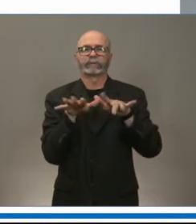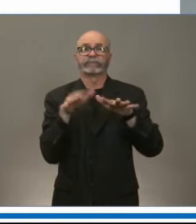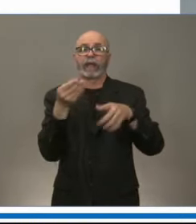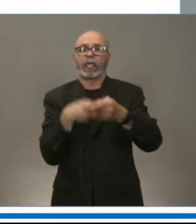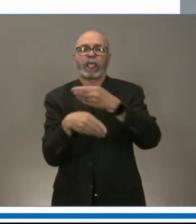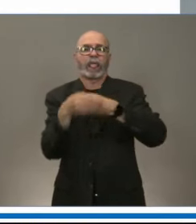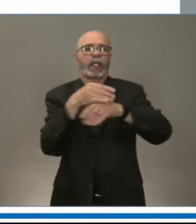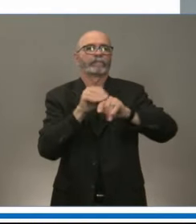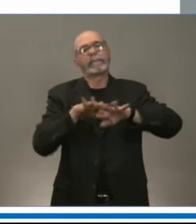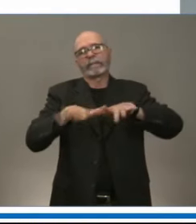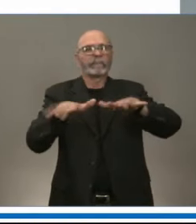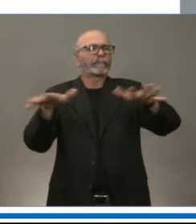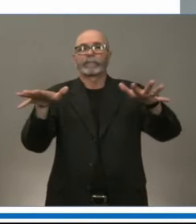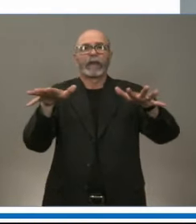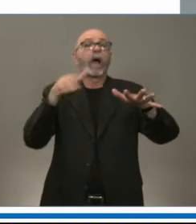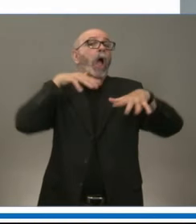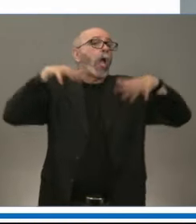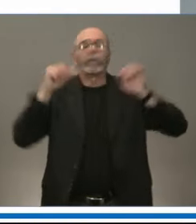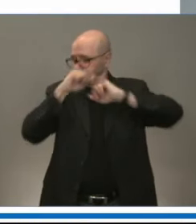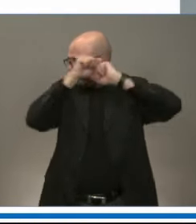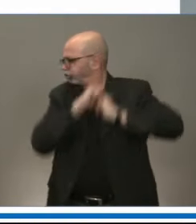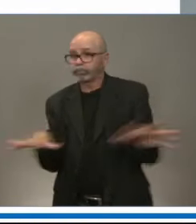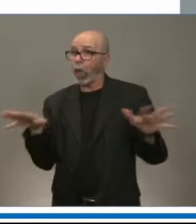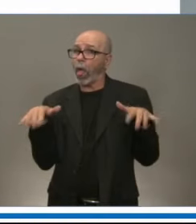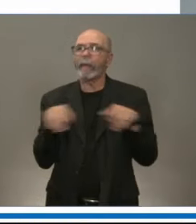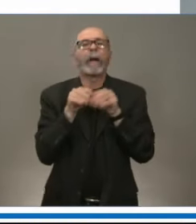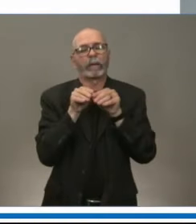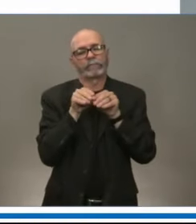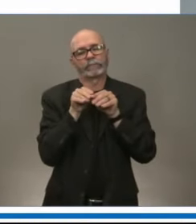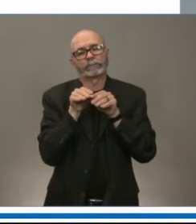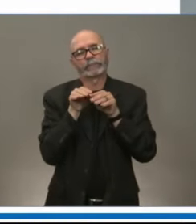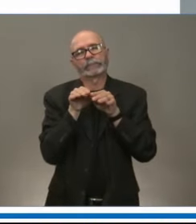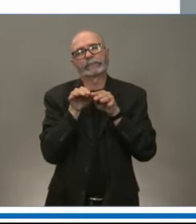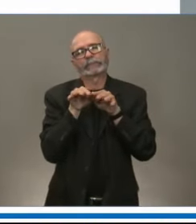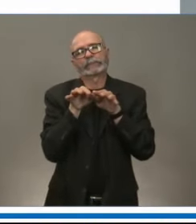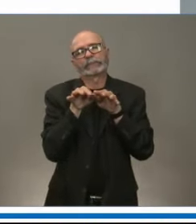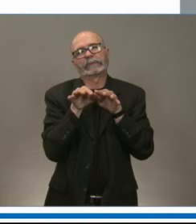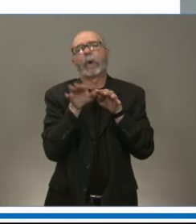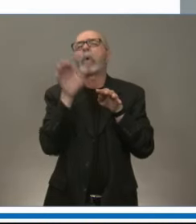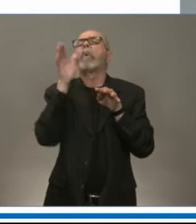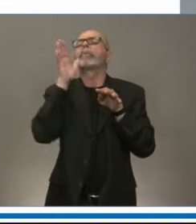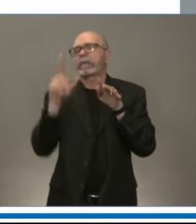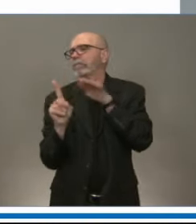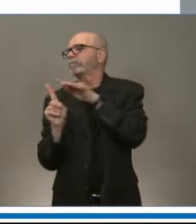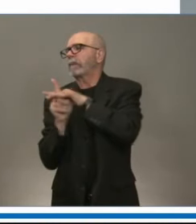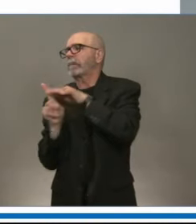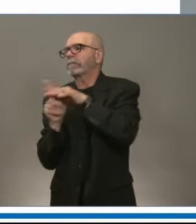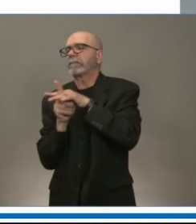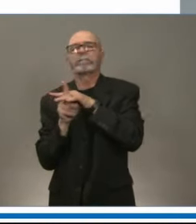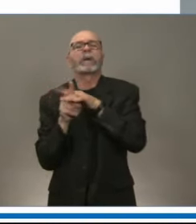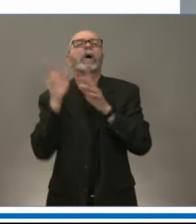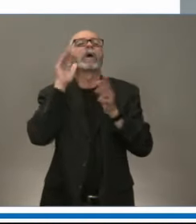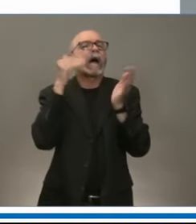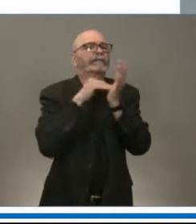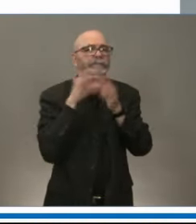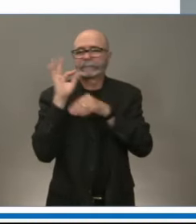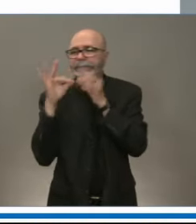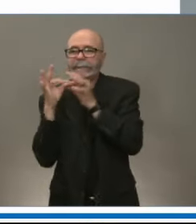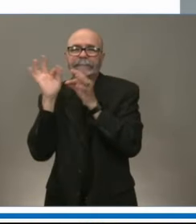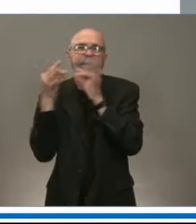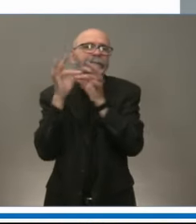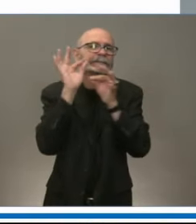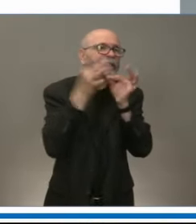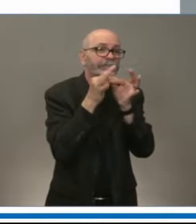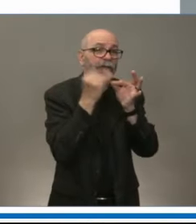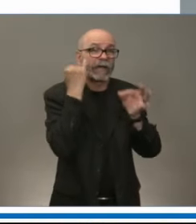widespread, and we are continue to expand our testing to be looking for spread within Nova Scotia, not just based